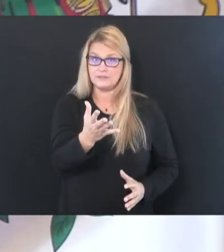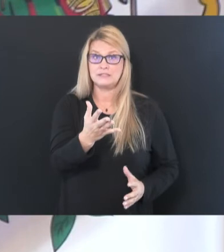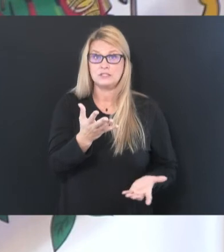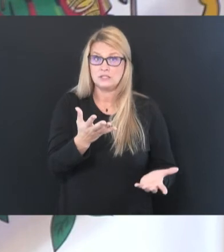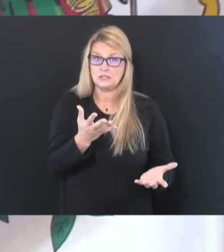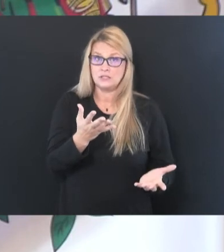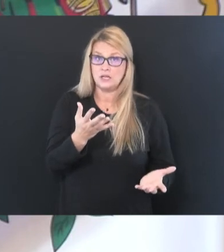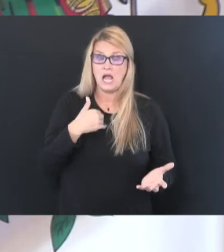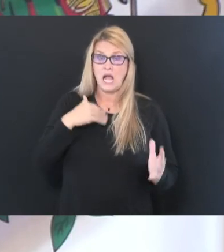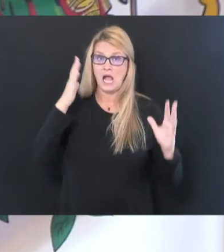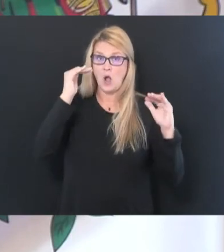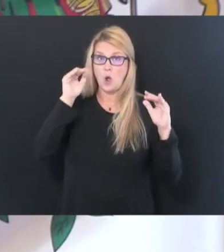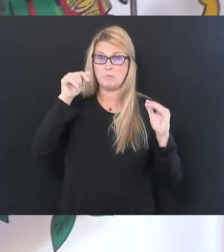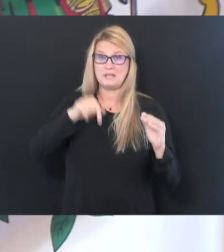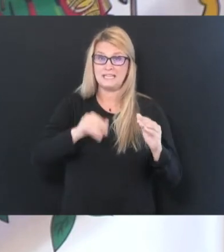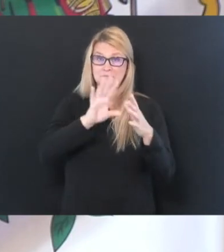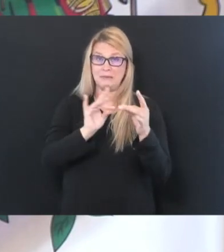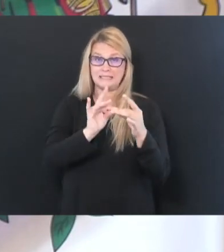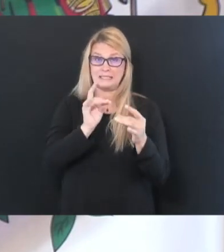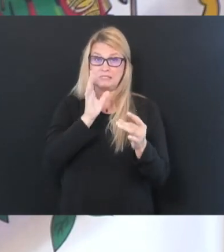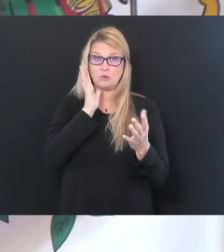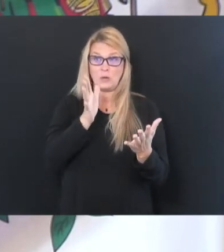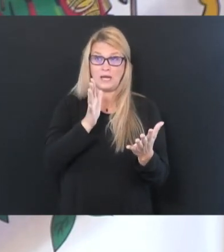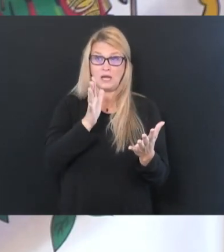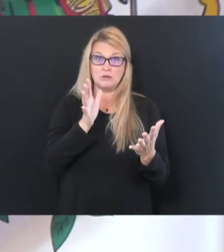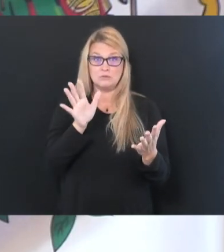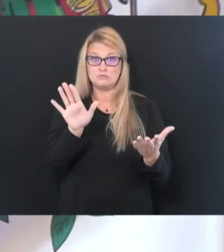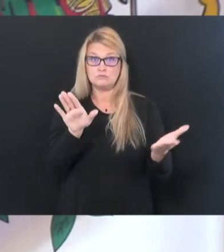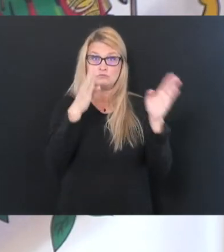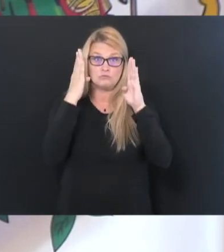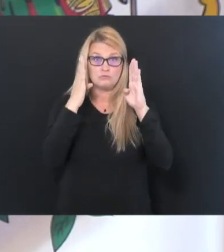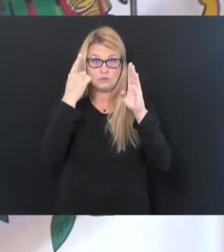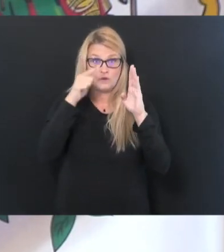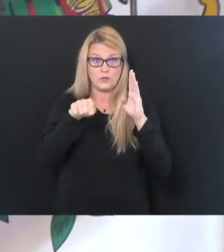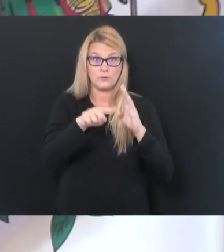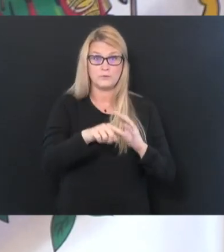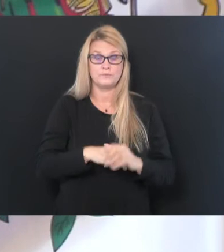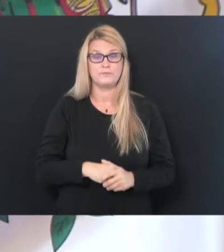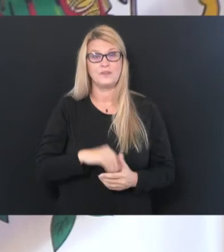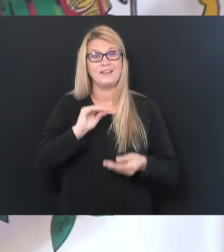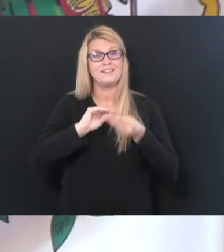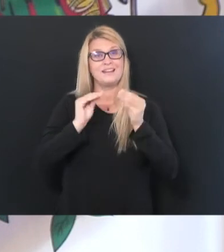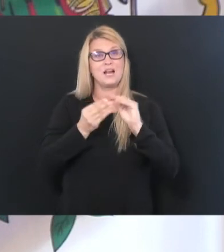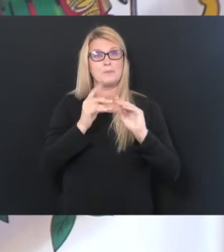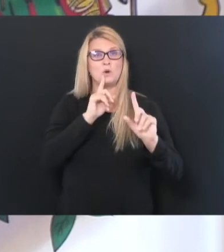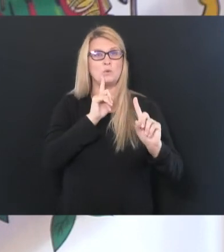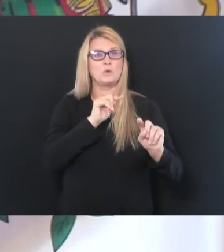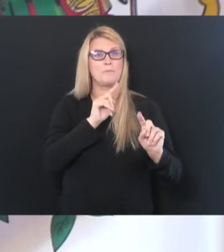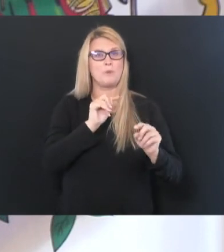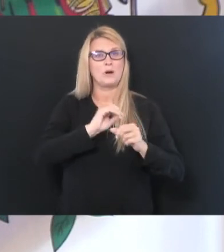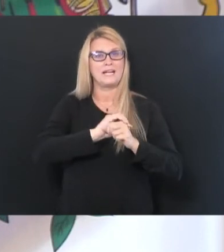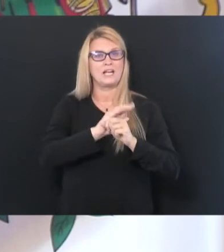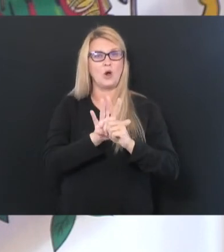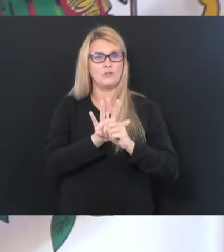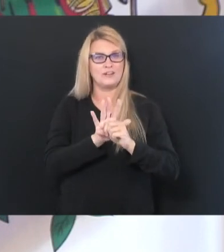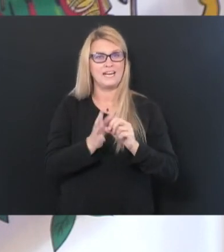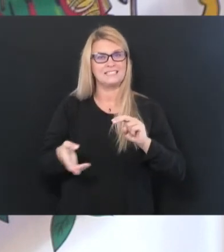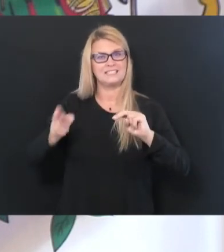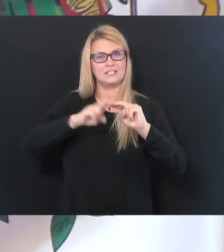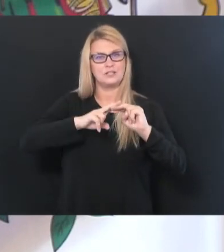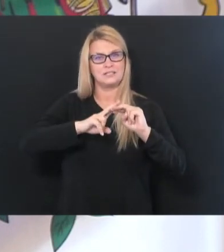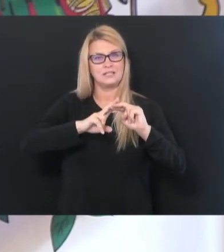I hope and pray this does. The number of reported COVID cases in West Virginia has increased